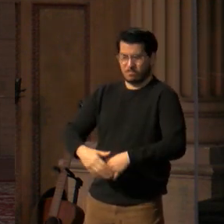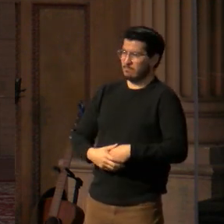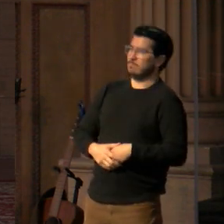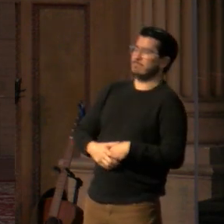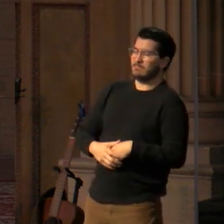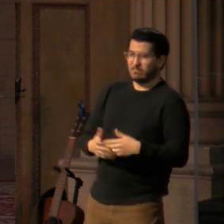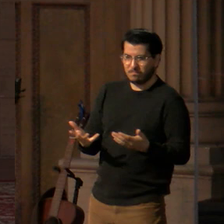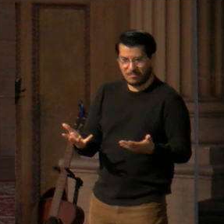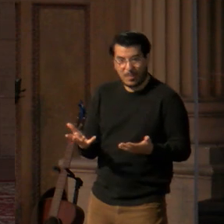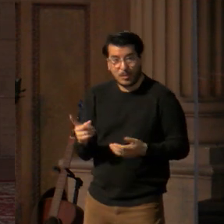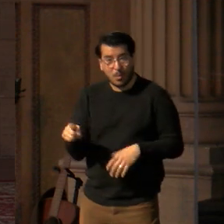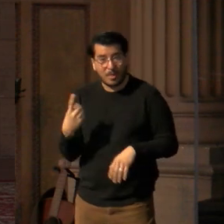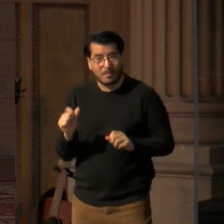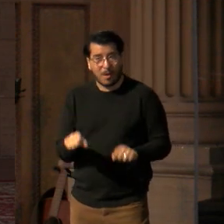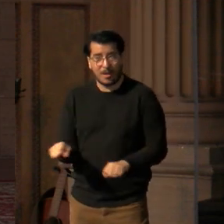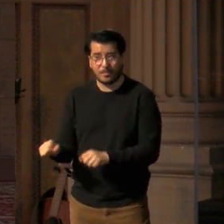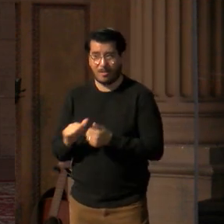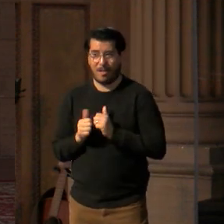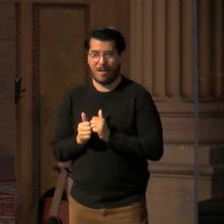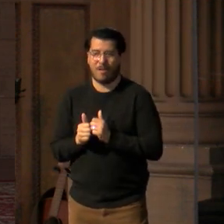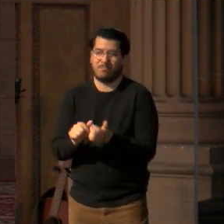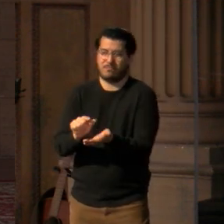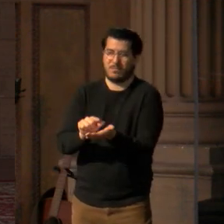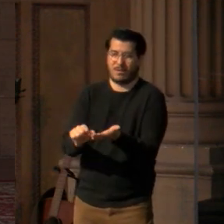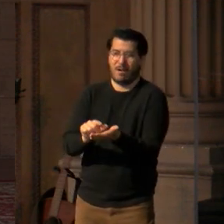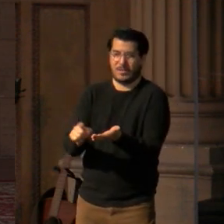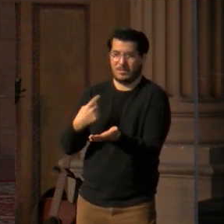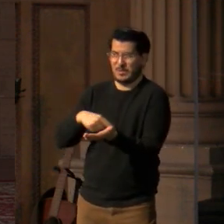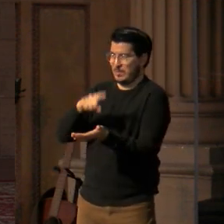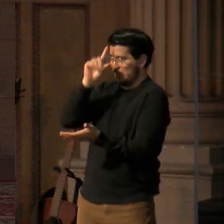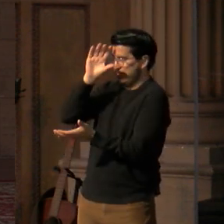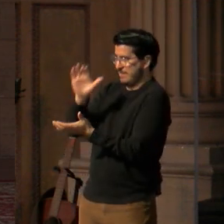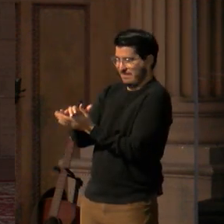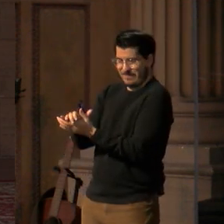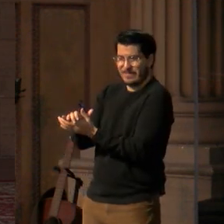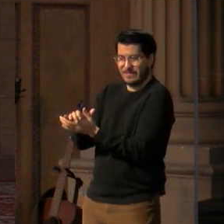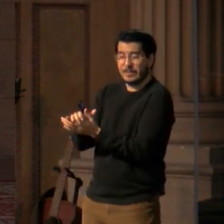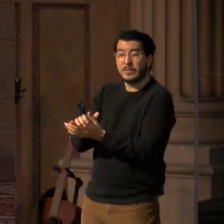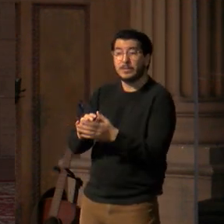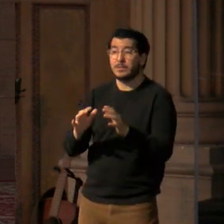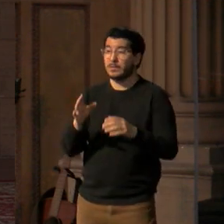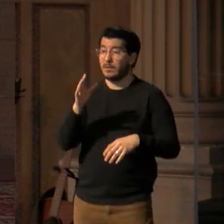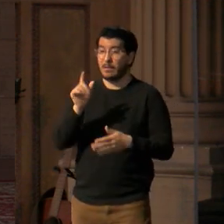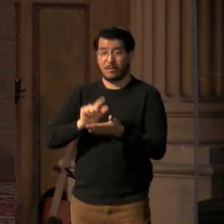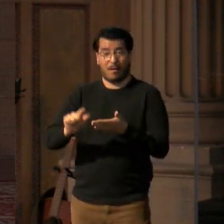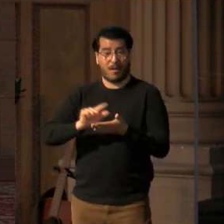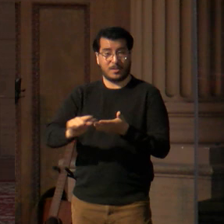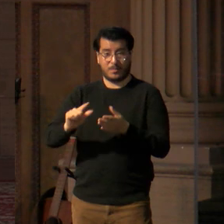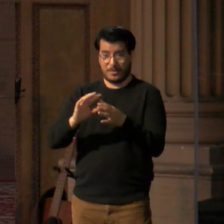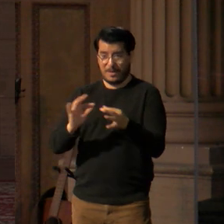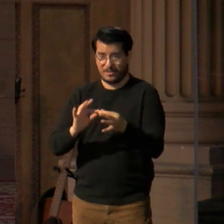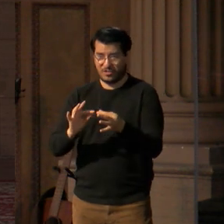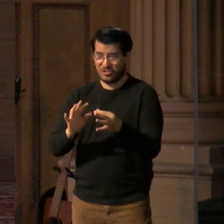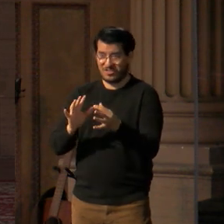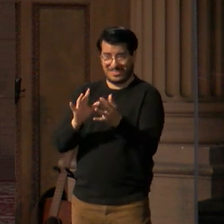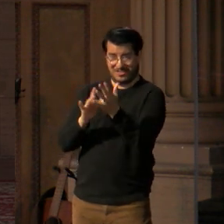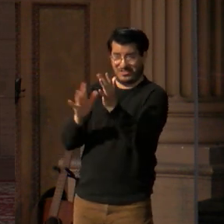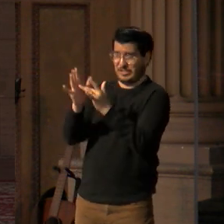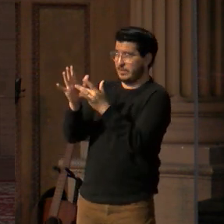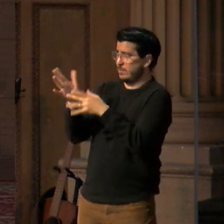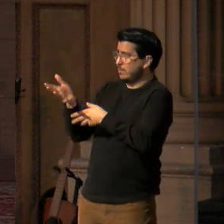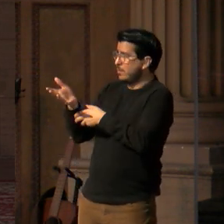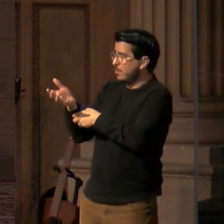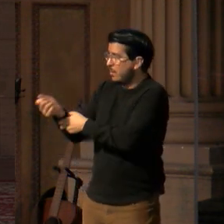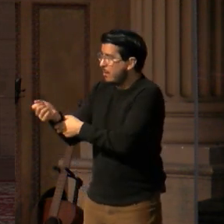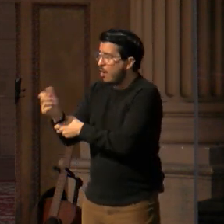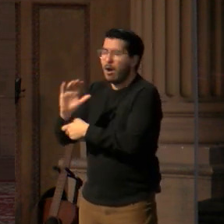And that's only possible because of the gospel that we believe. The message of the gospel is that in Christ, all of our sins